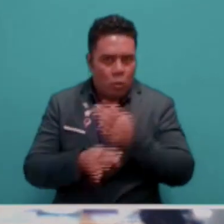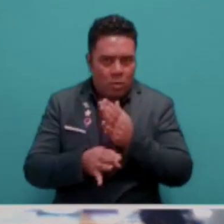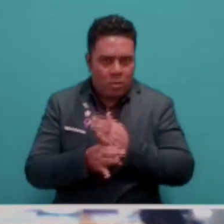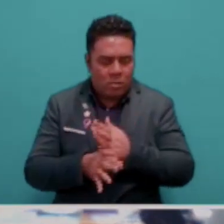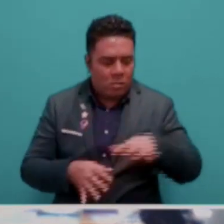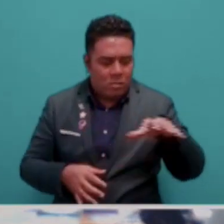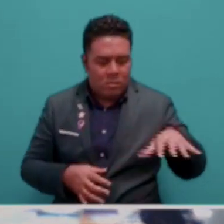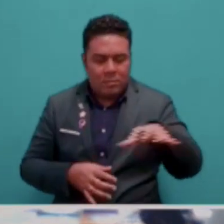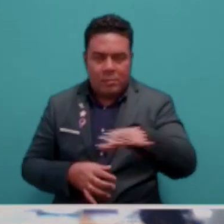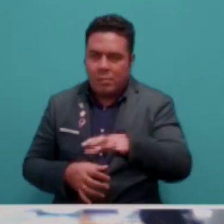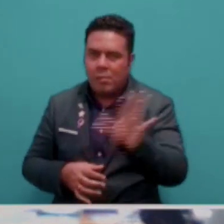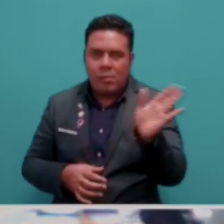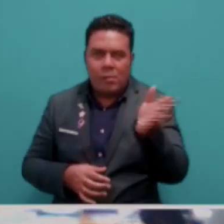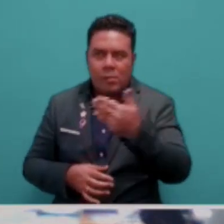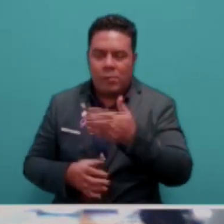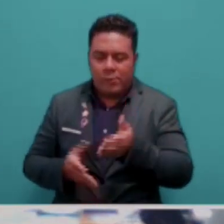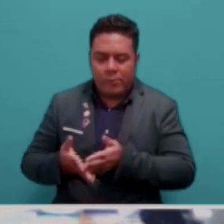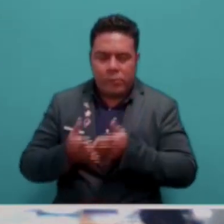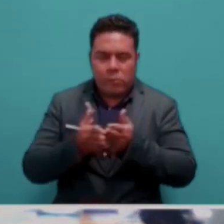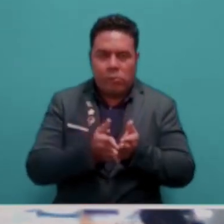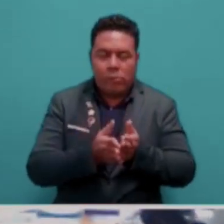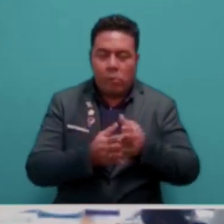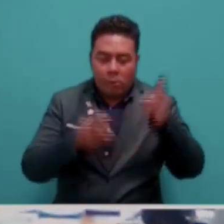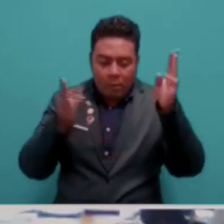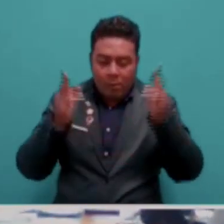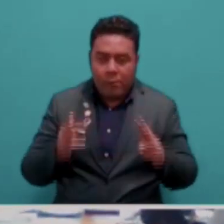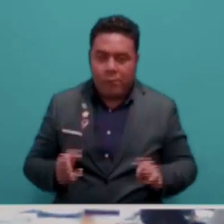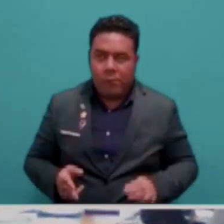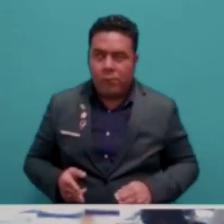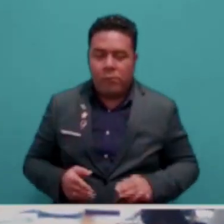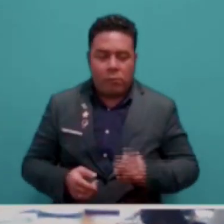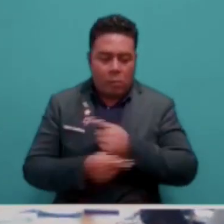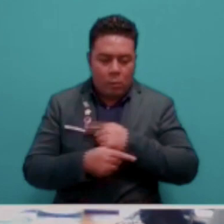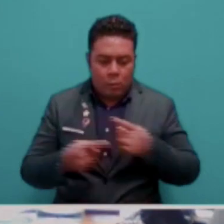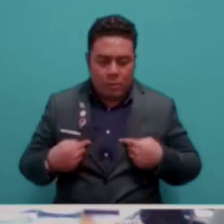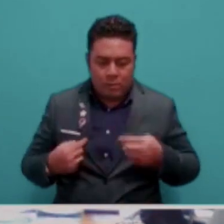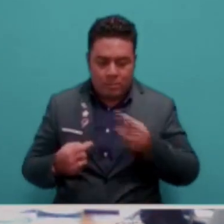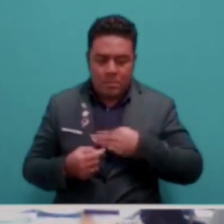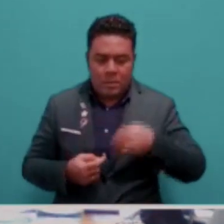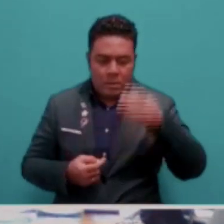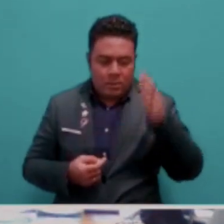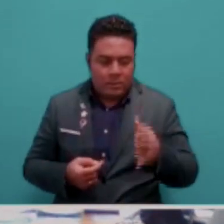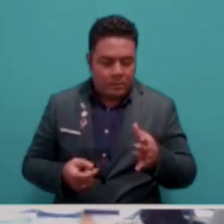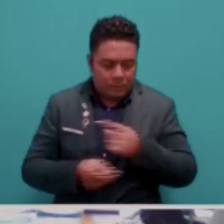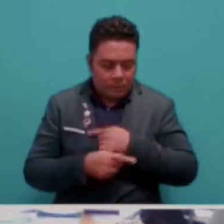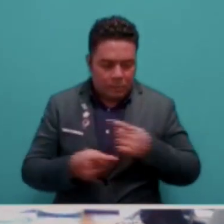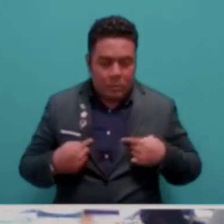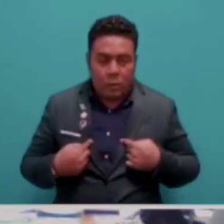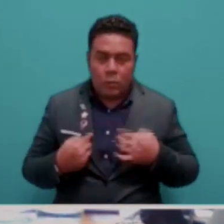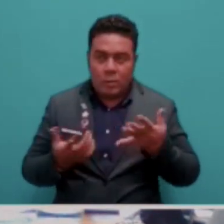no longer the case now in this modern world. We as ministers, we are an